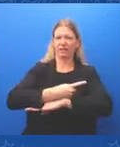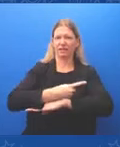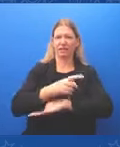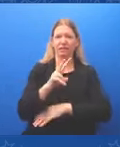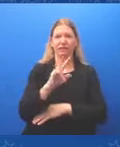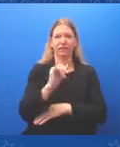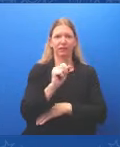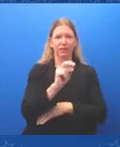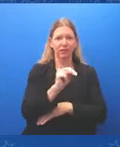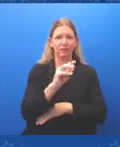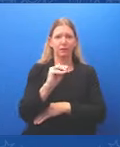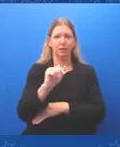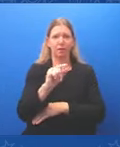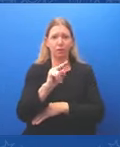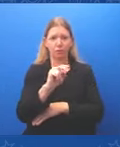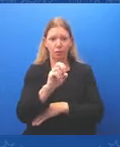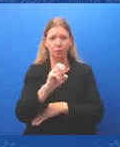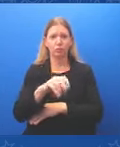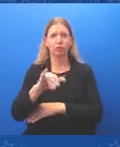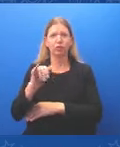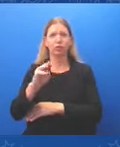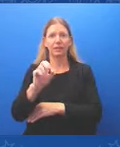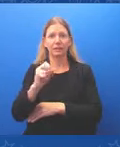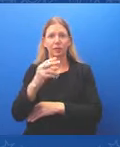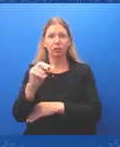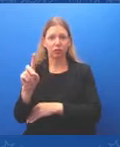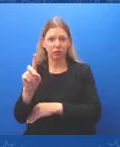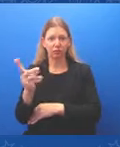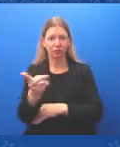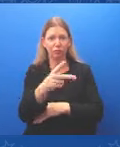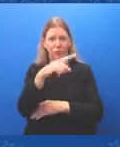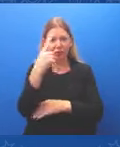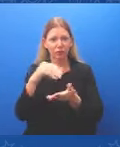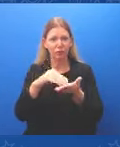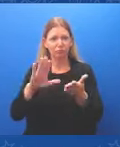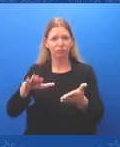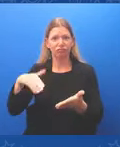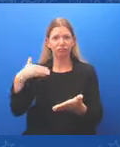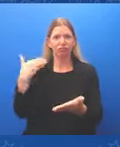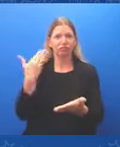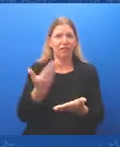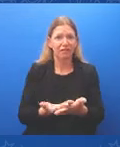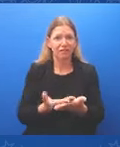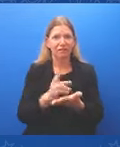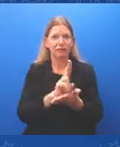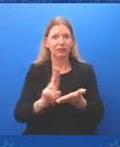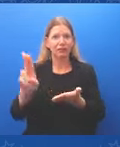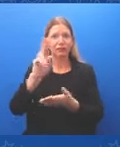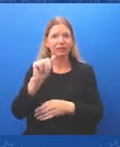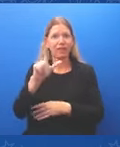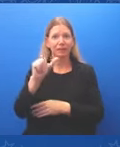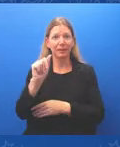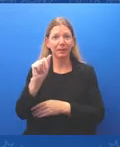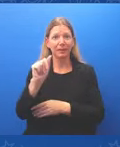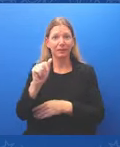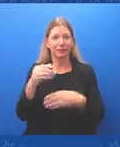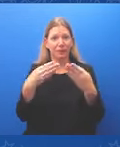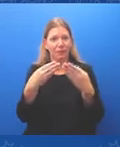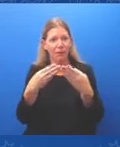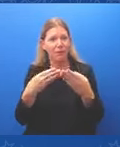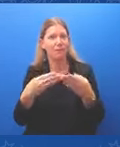University of Alabama, opened by the hope of Brown versus the Board of Education, but blocked by the organized hate of George Wallace.